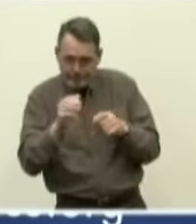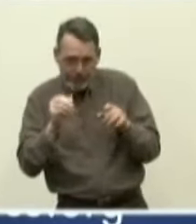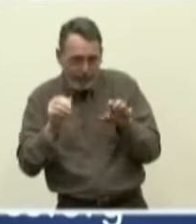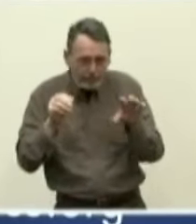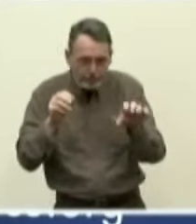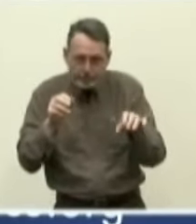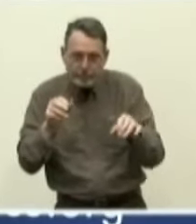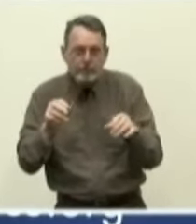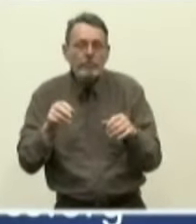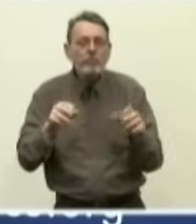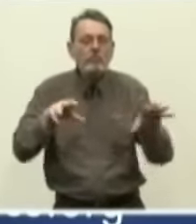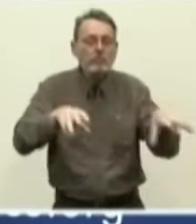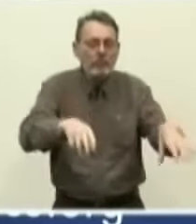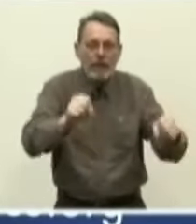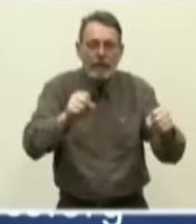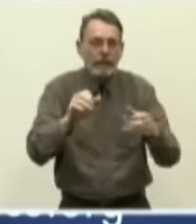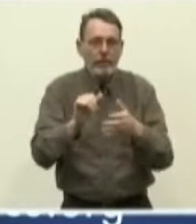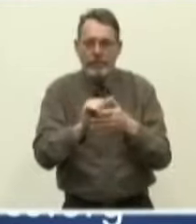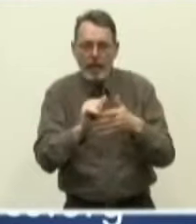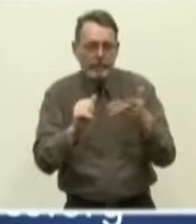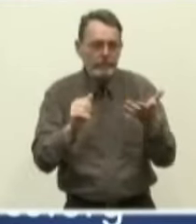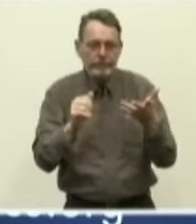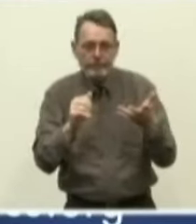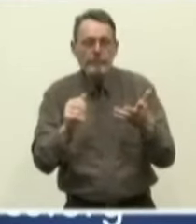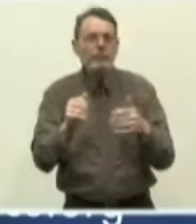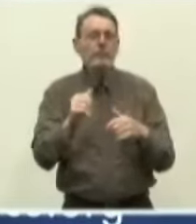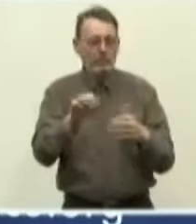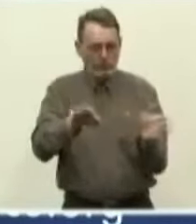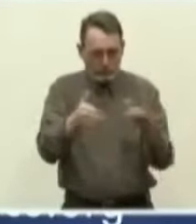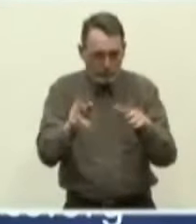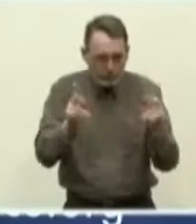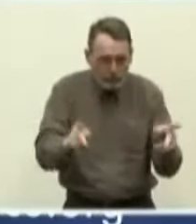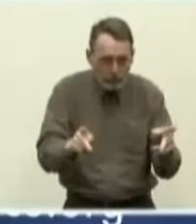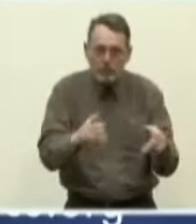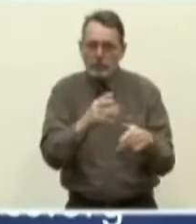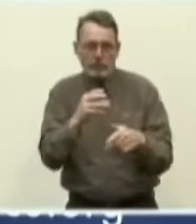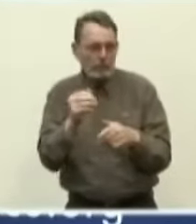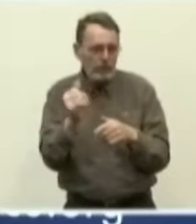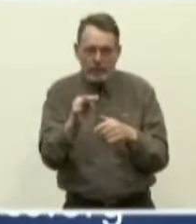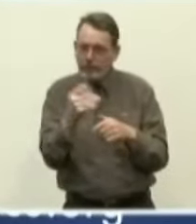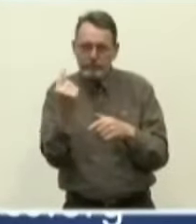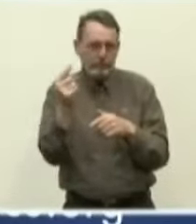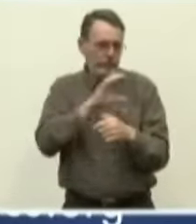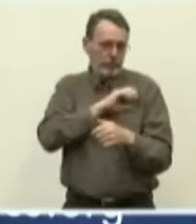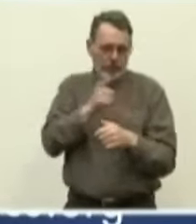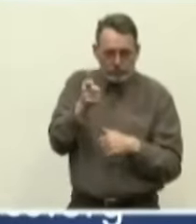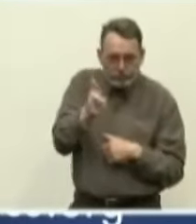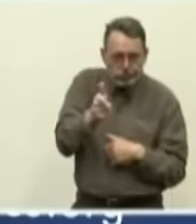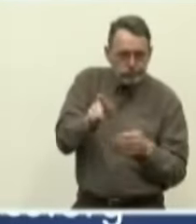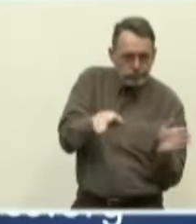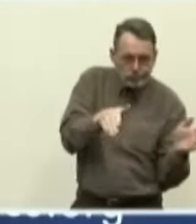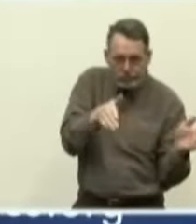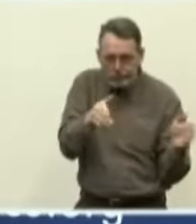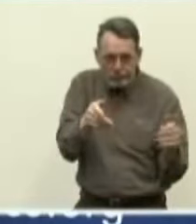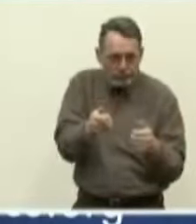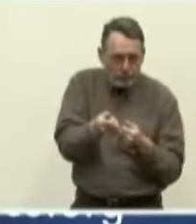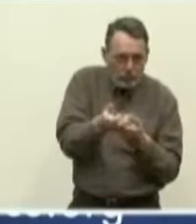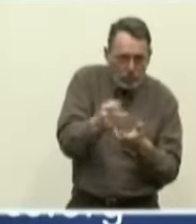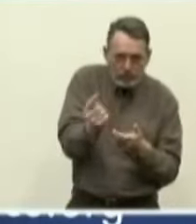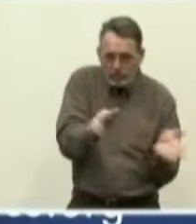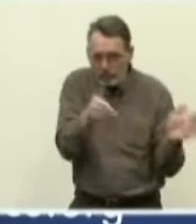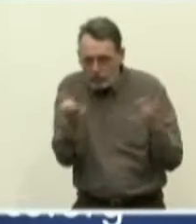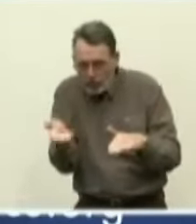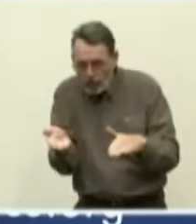deceased person in any officer-involved shooting that results in a fatality. In tragic cases that result